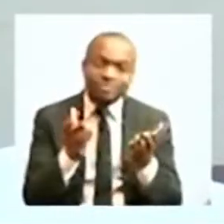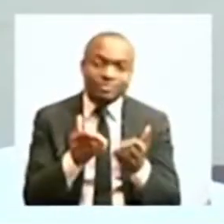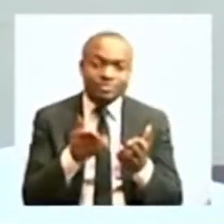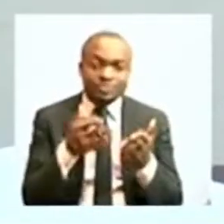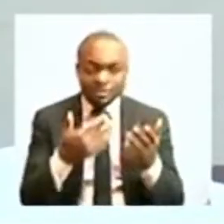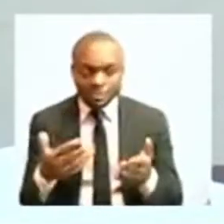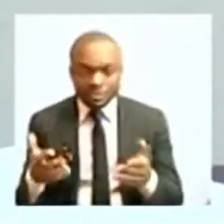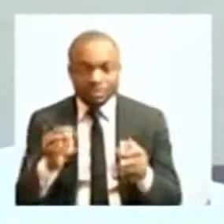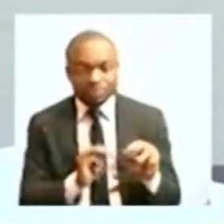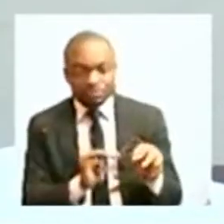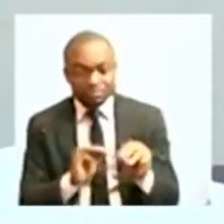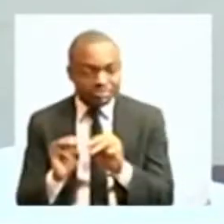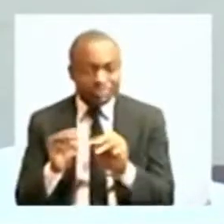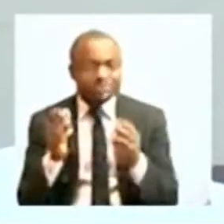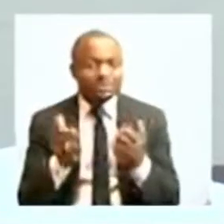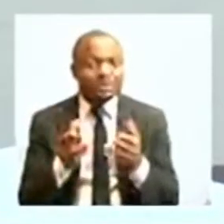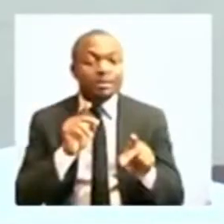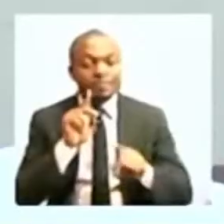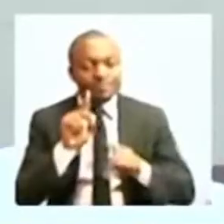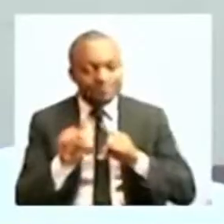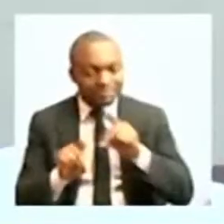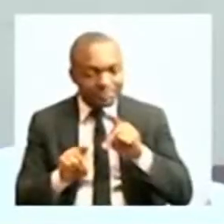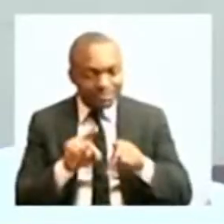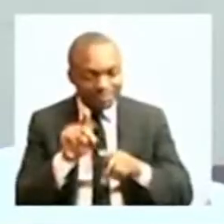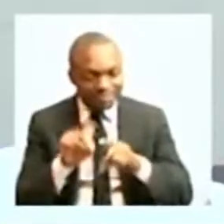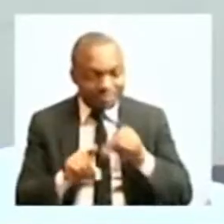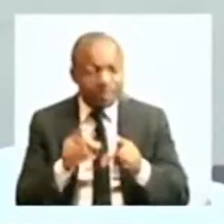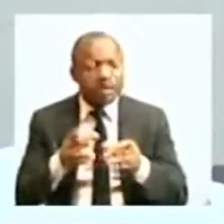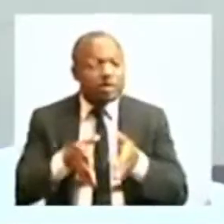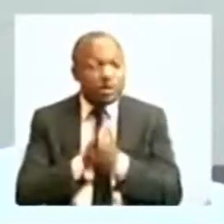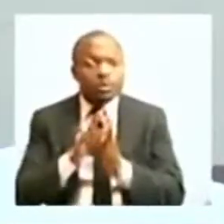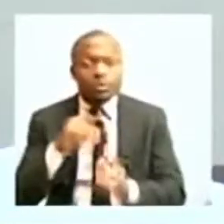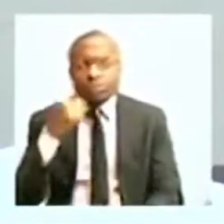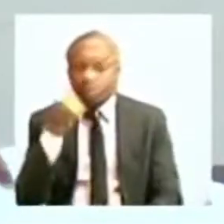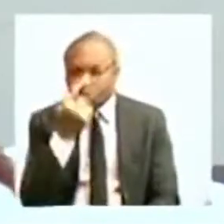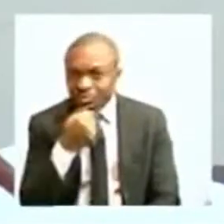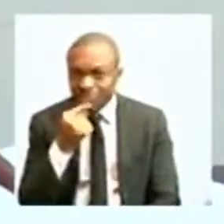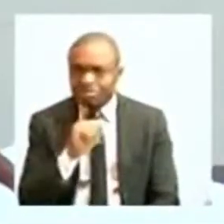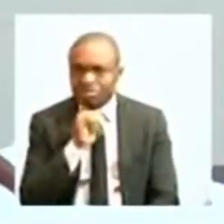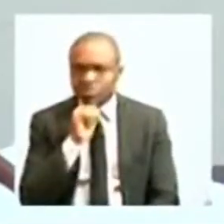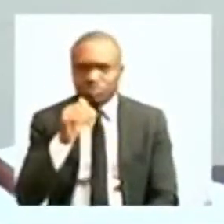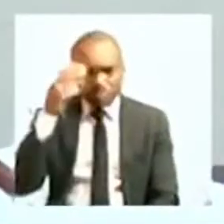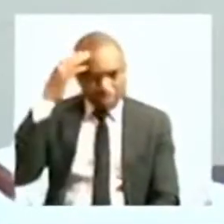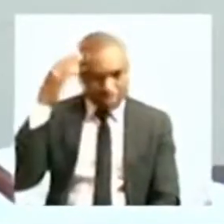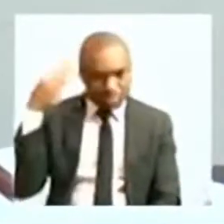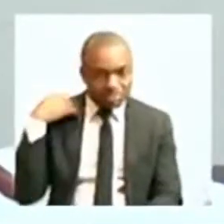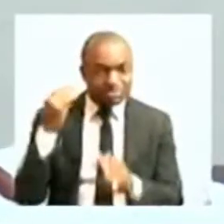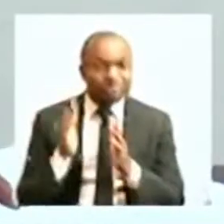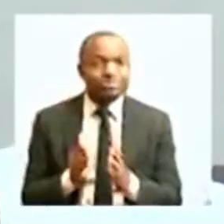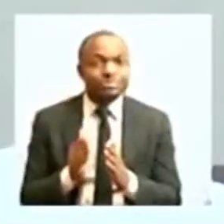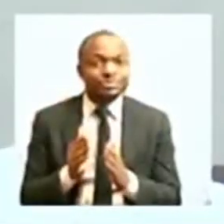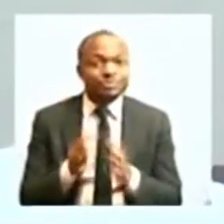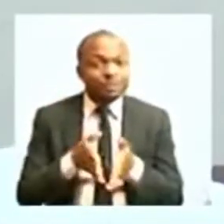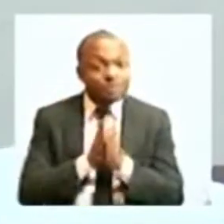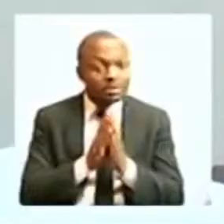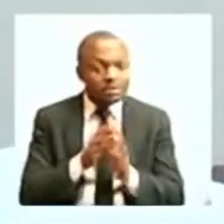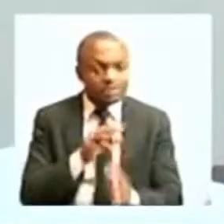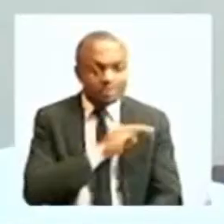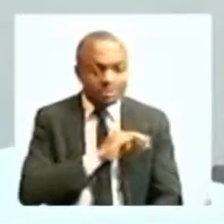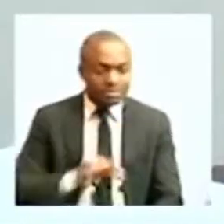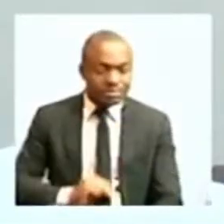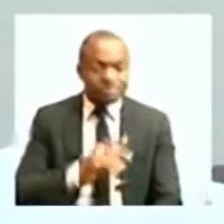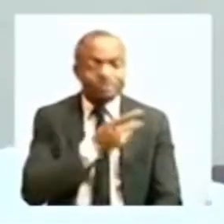Things are not moving. The people are asking who? Not the officers. They are asking the member of